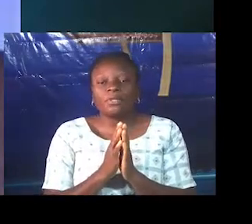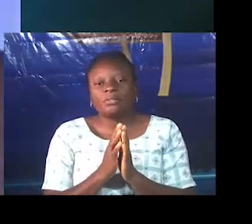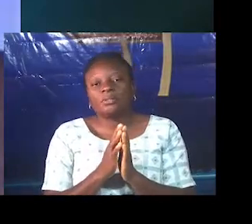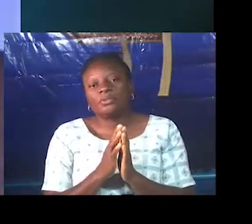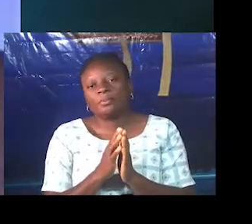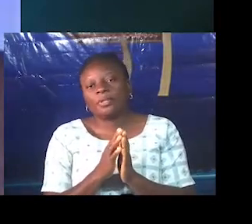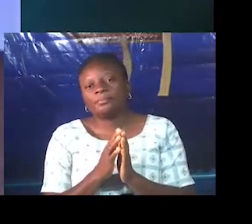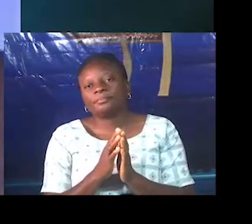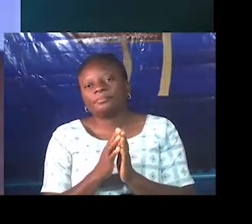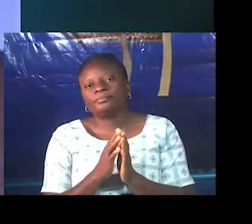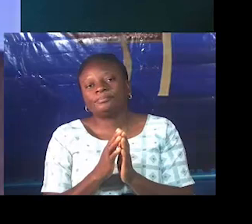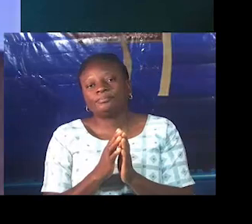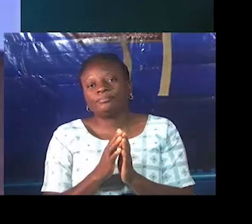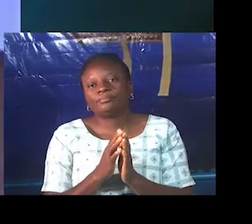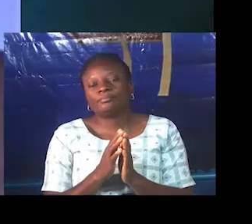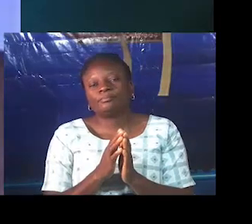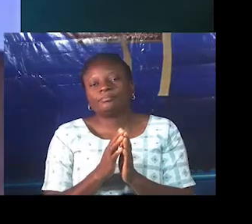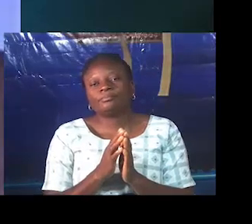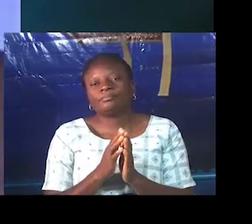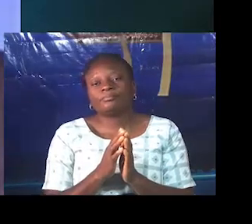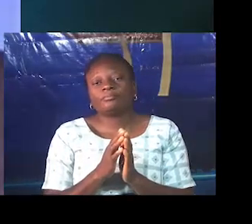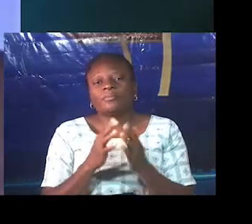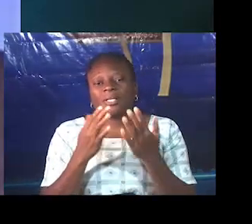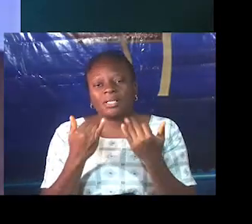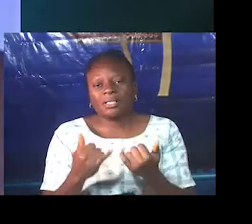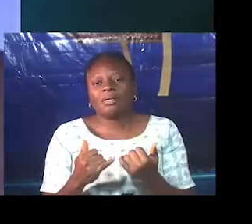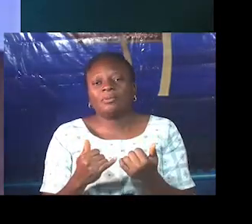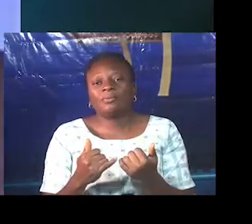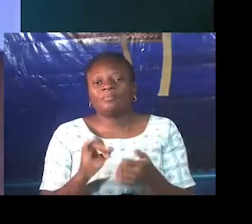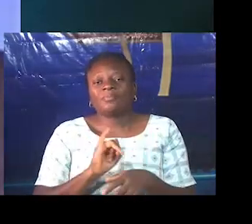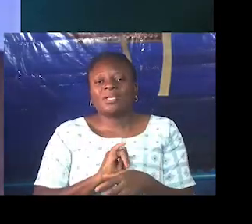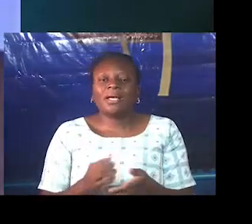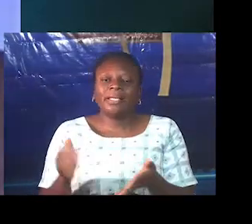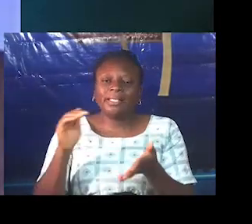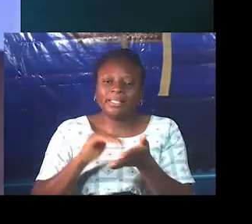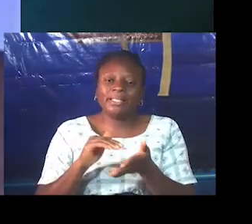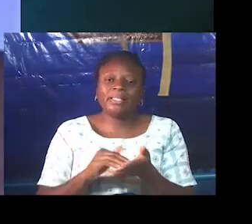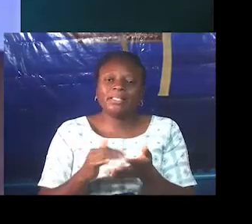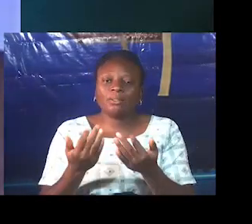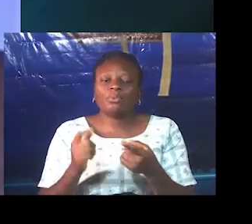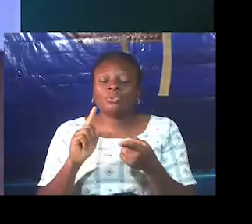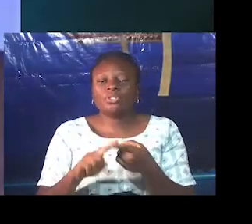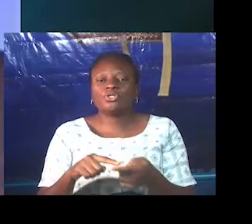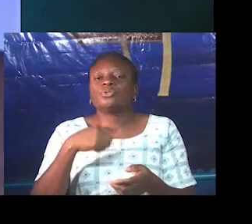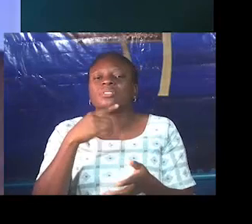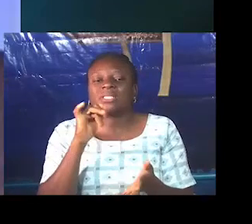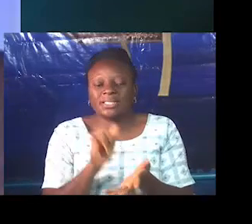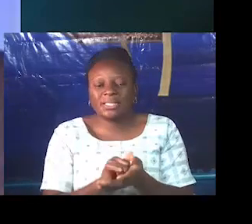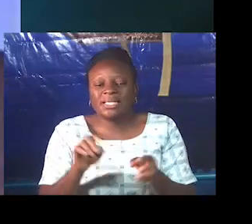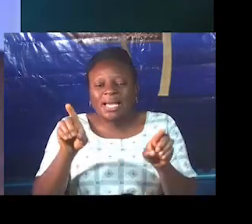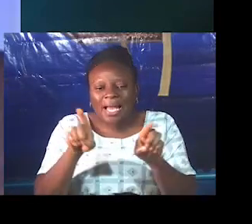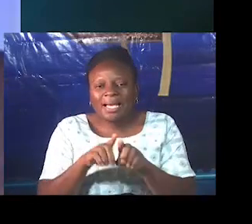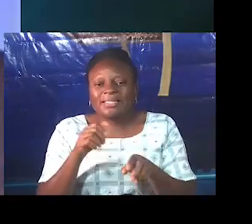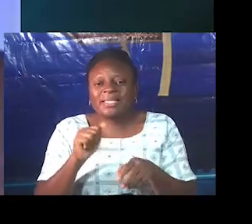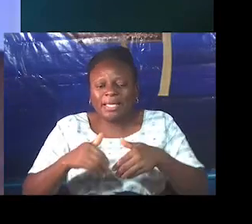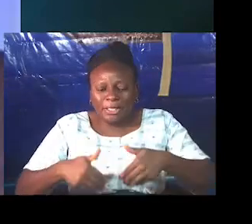tomorrow, and she will be bound to follow them. Now, I again want to say, as a young brother, it is the will of God